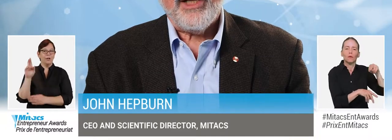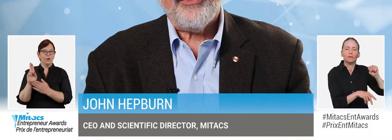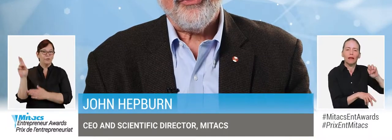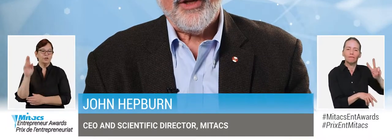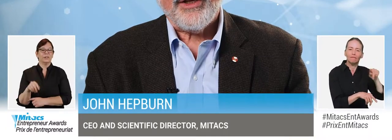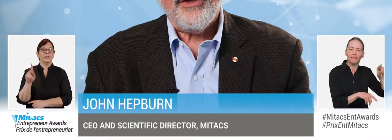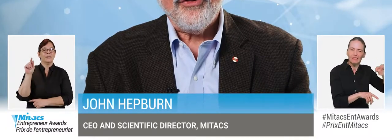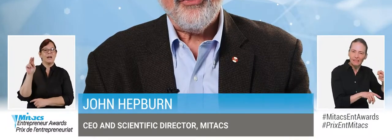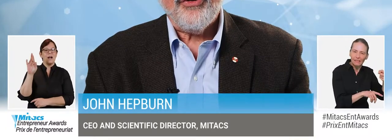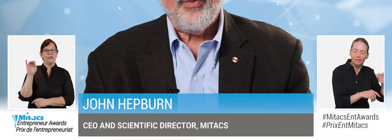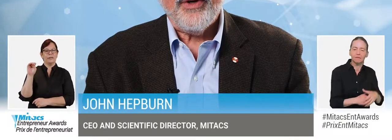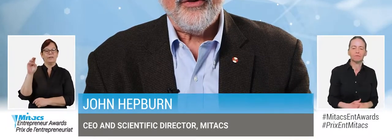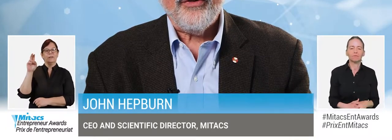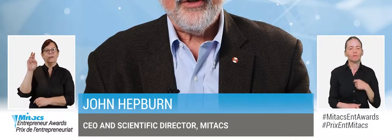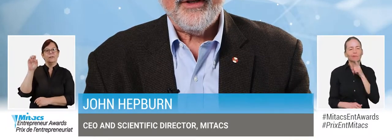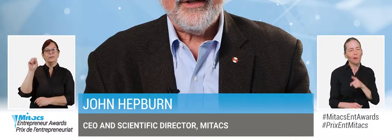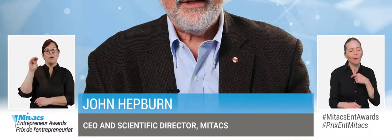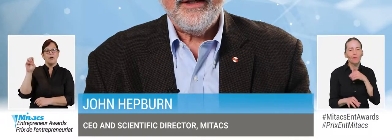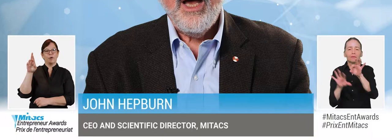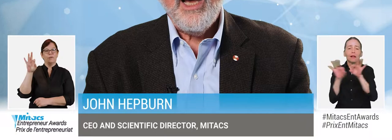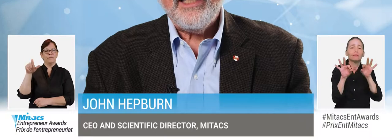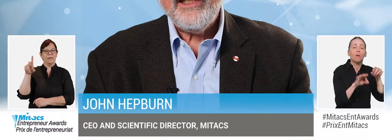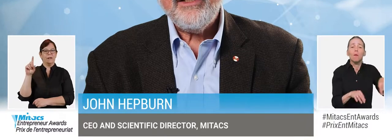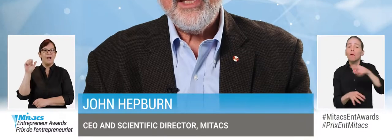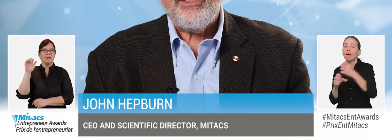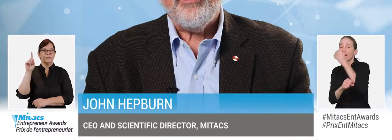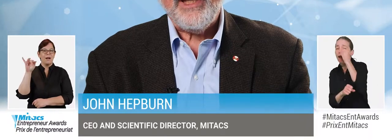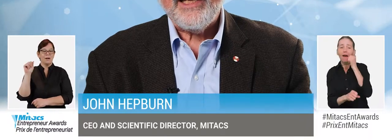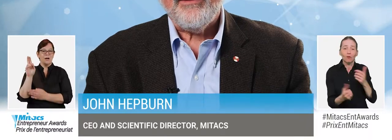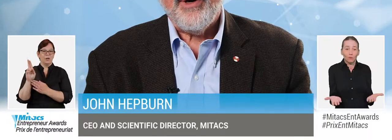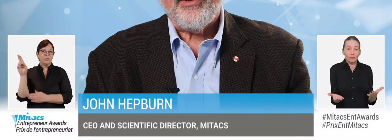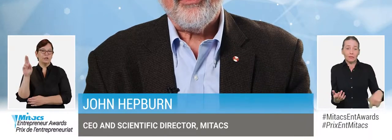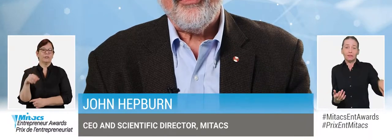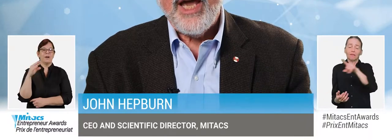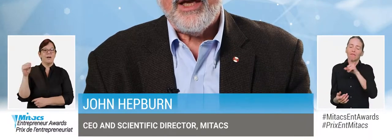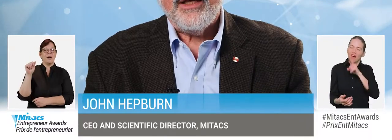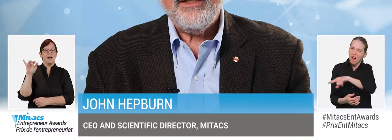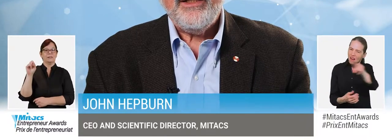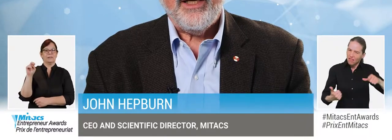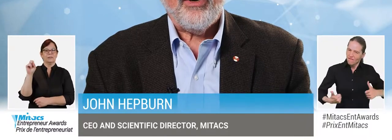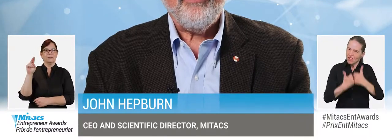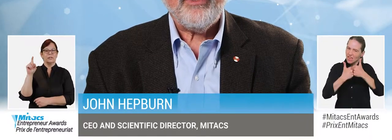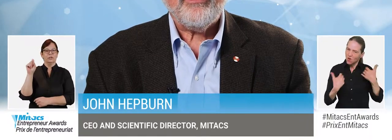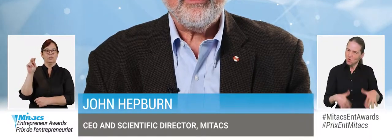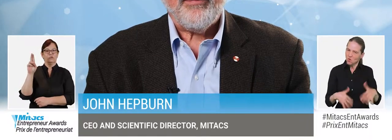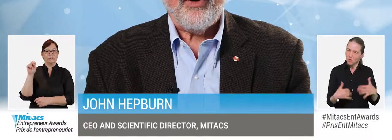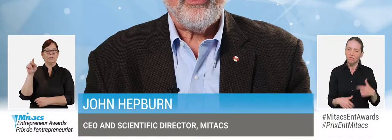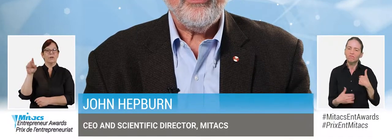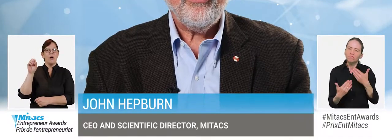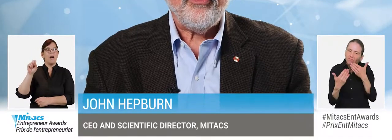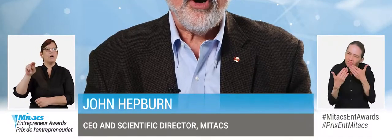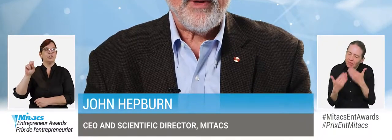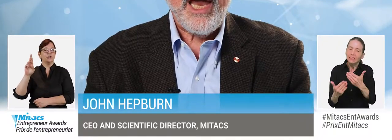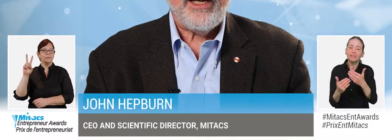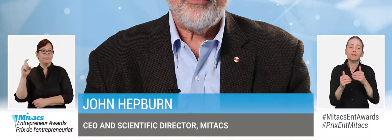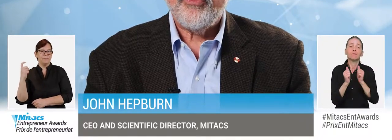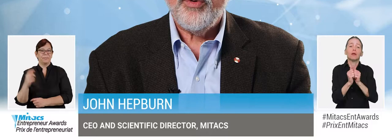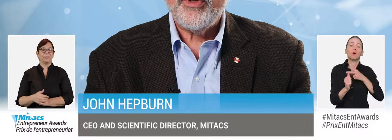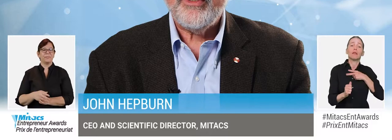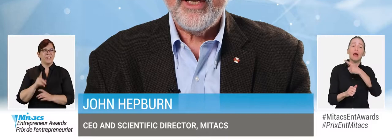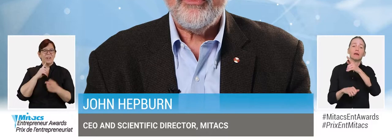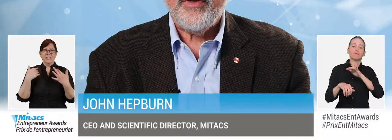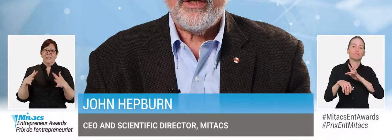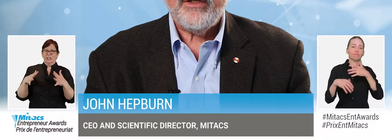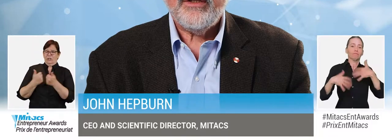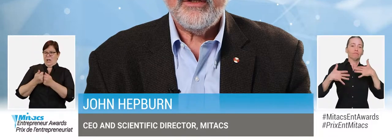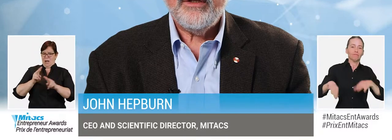quite a challenge selecting this year's winners. I'd like to thank our platinum partner, Sienna, and our event partner, Startup Canada, for